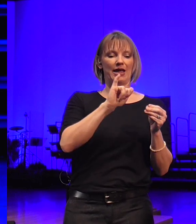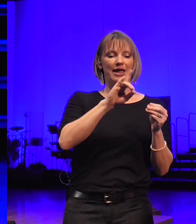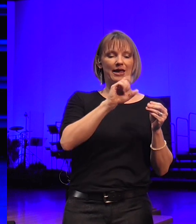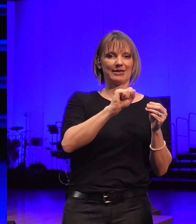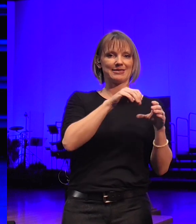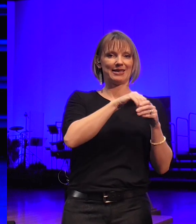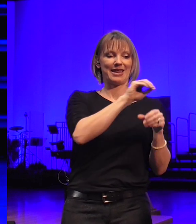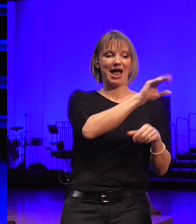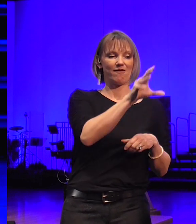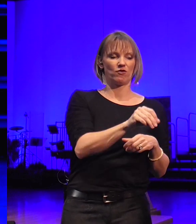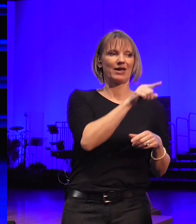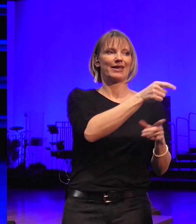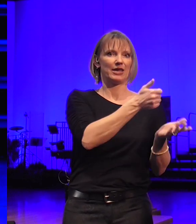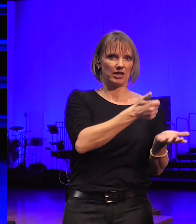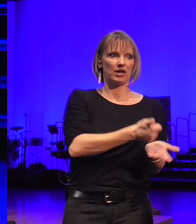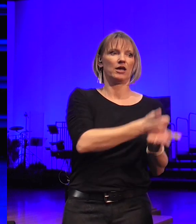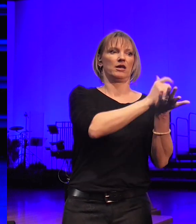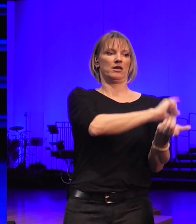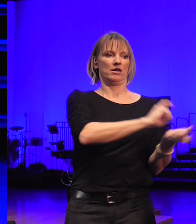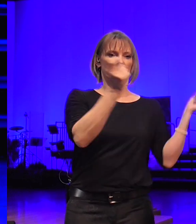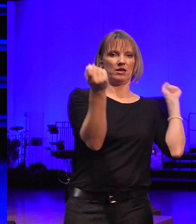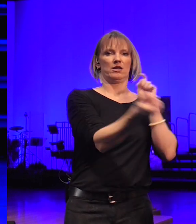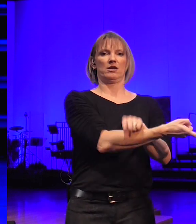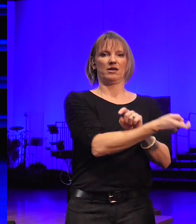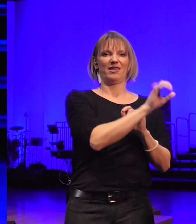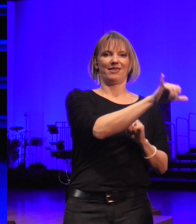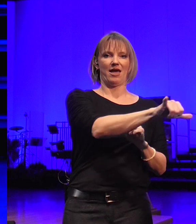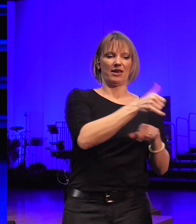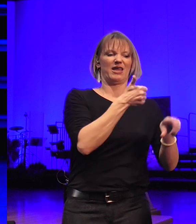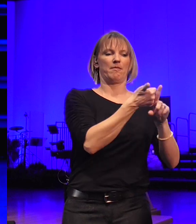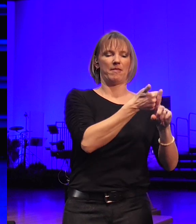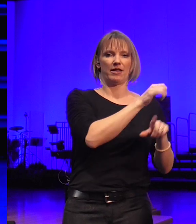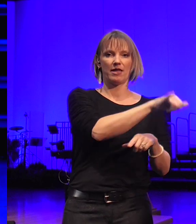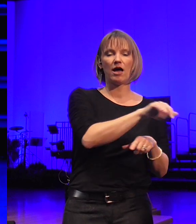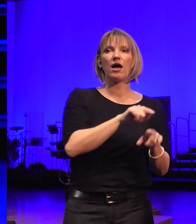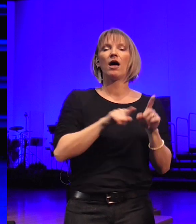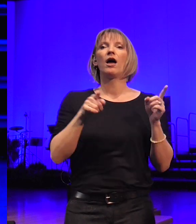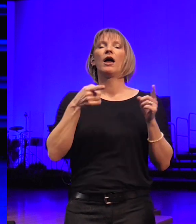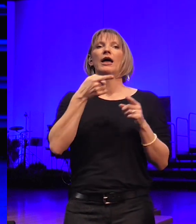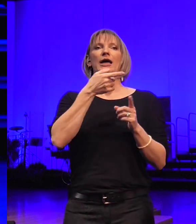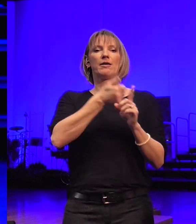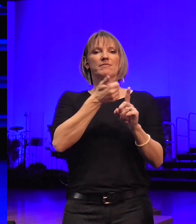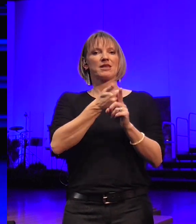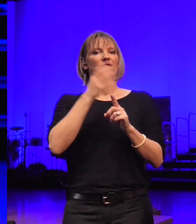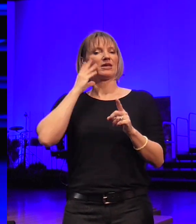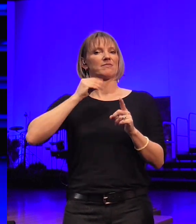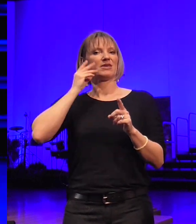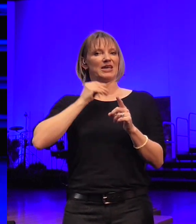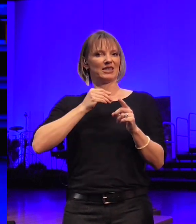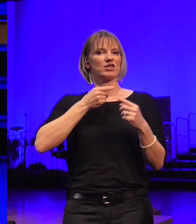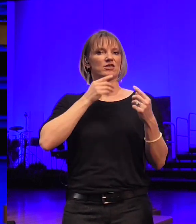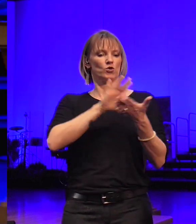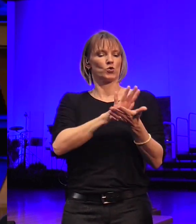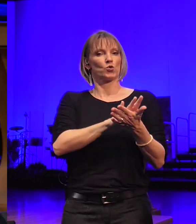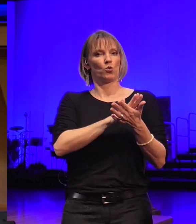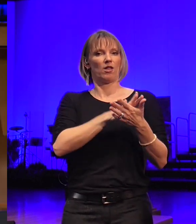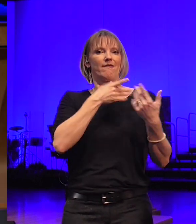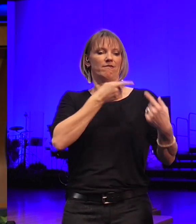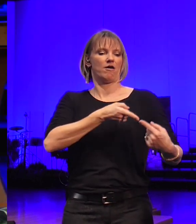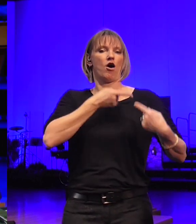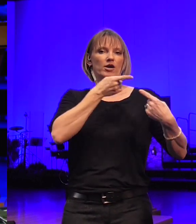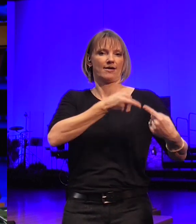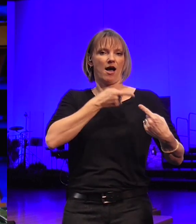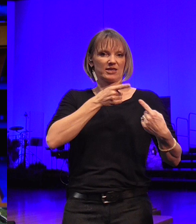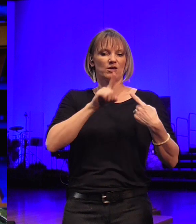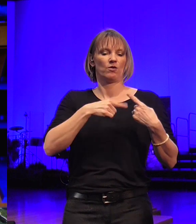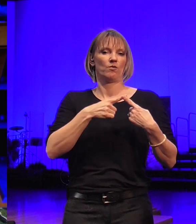Africa. He's been a transformative figure. And yet, he was hit by the School of Hard Knocks at a very early age.